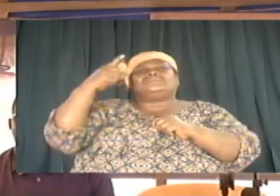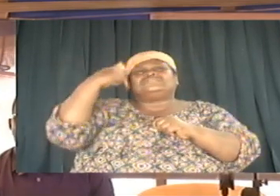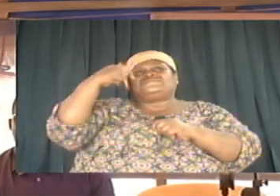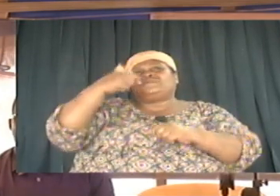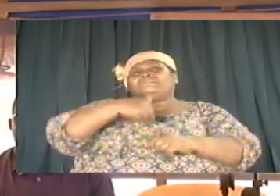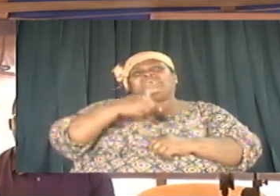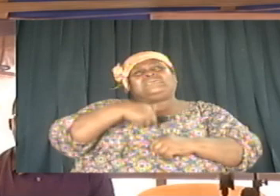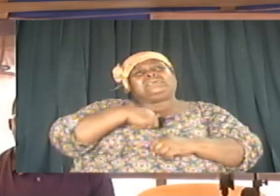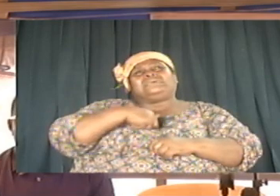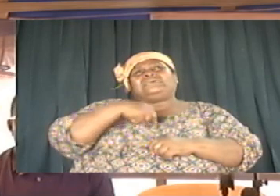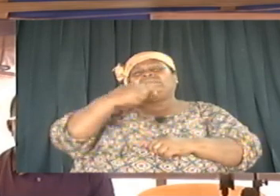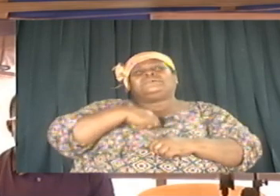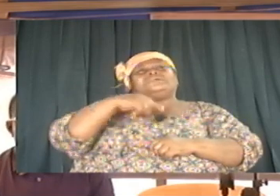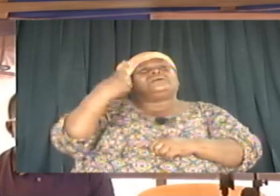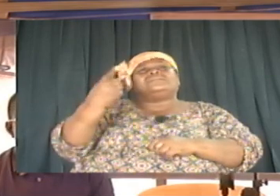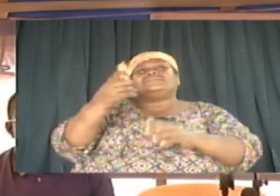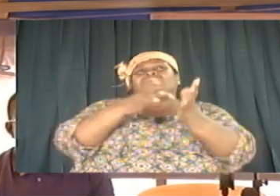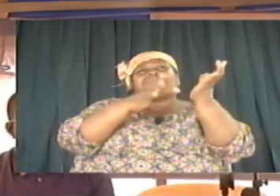for me alone?